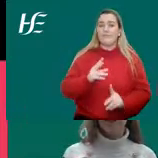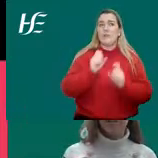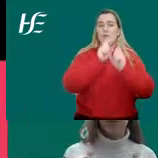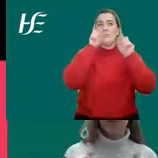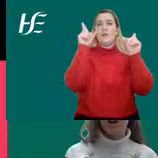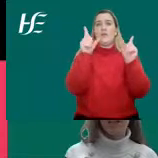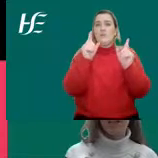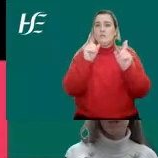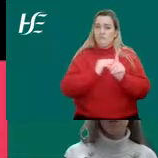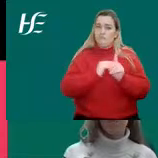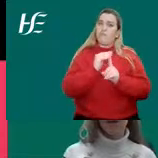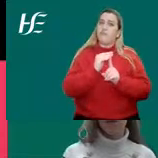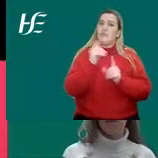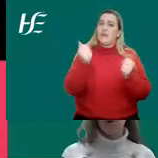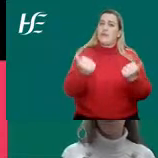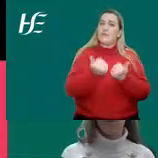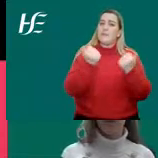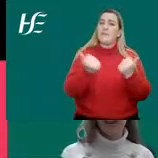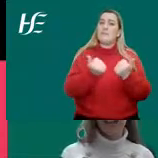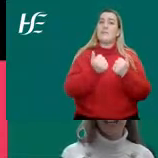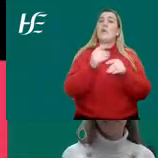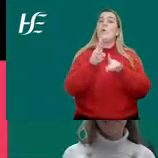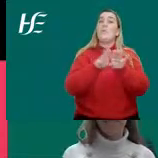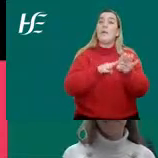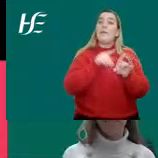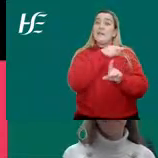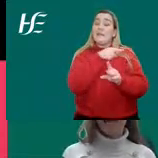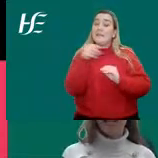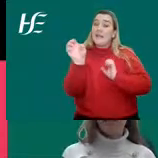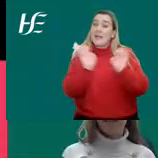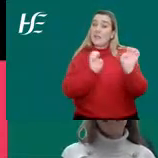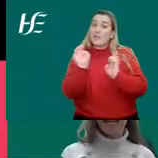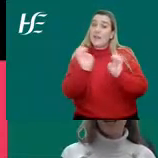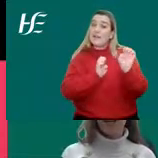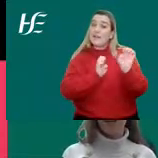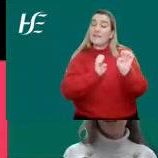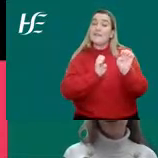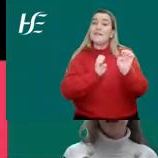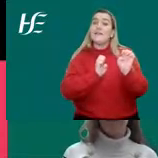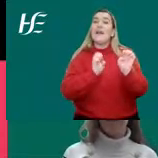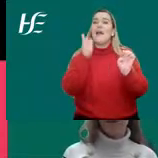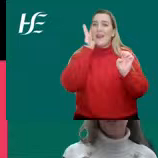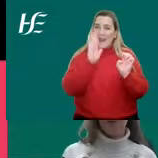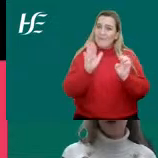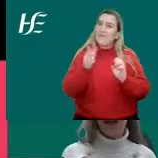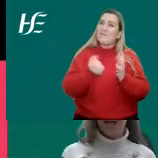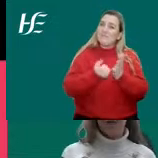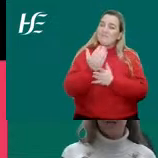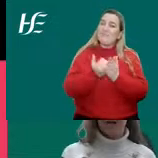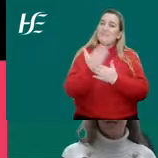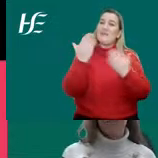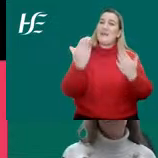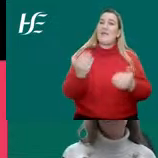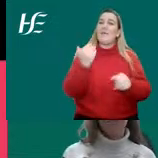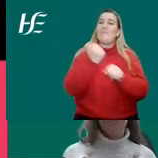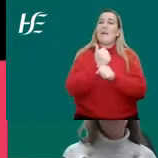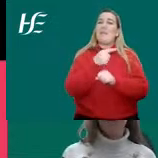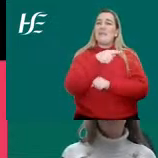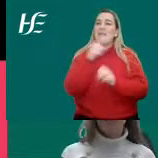in their symptoms of leakage with pelvic floor muscle training. Let me take you through a pelvic floor